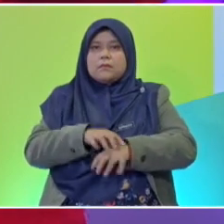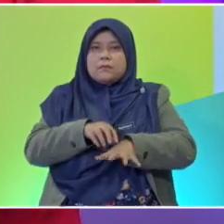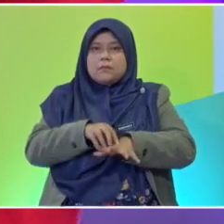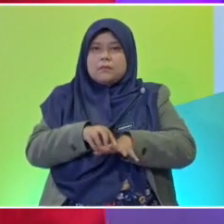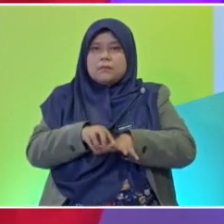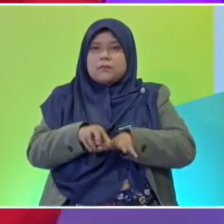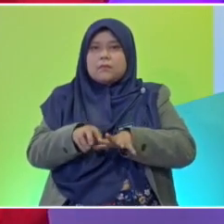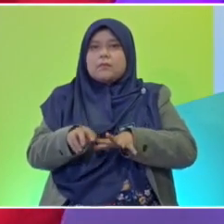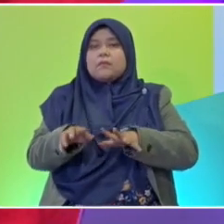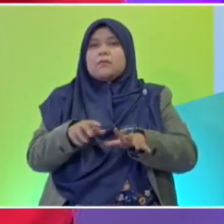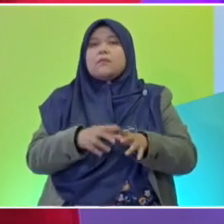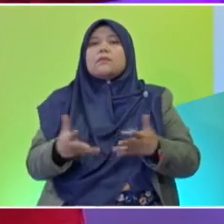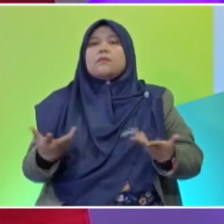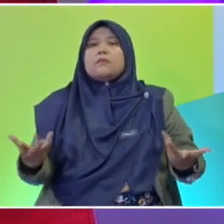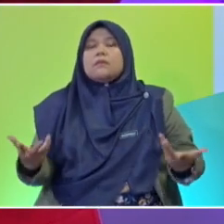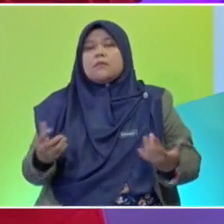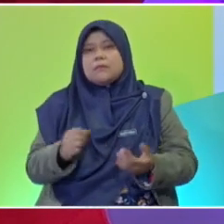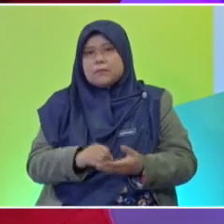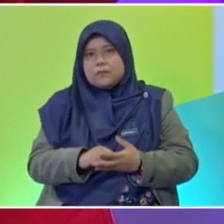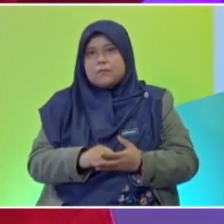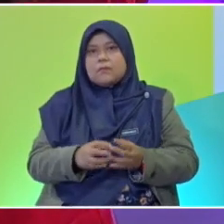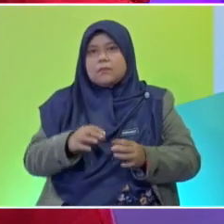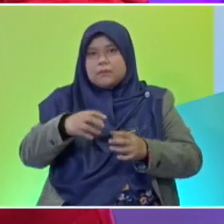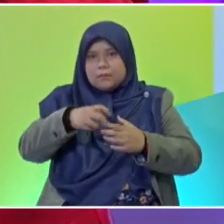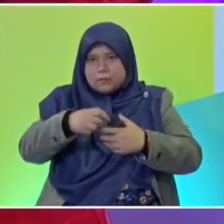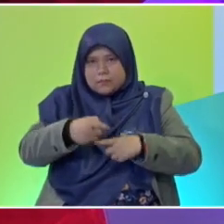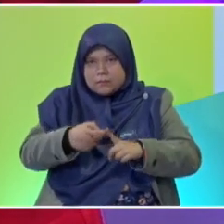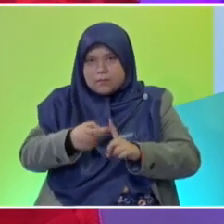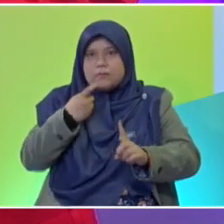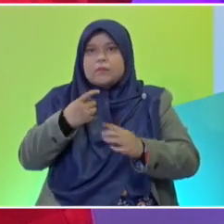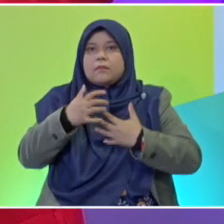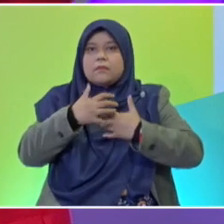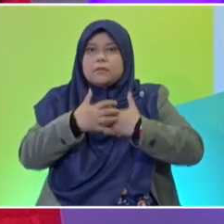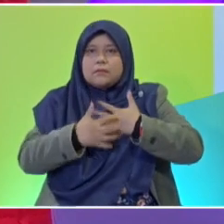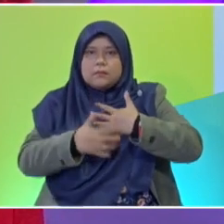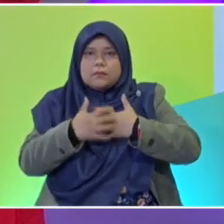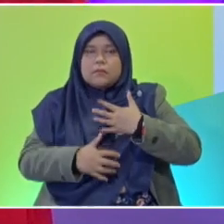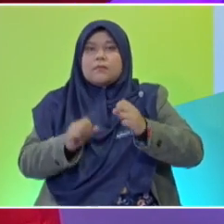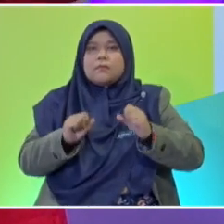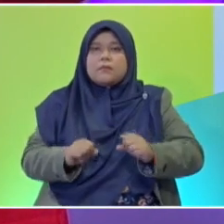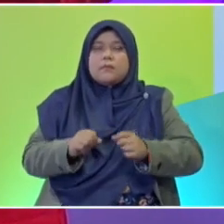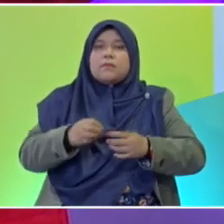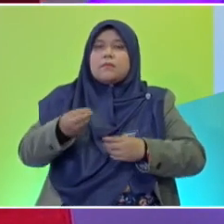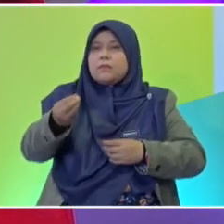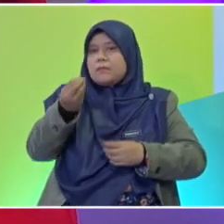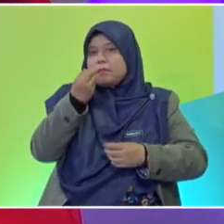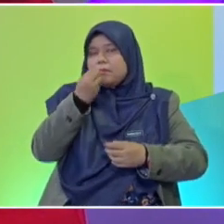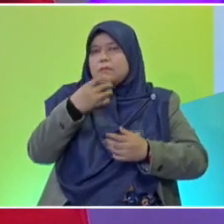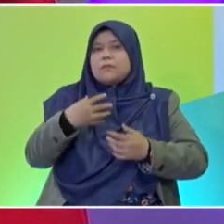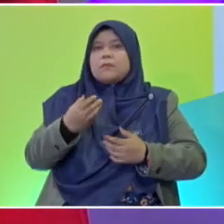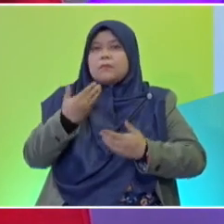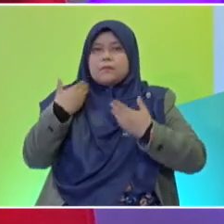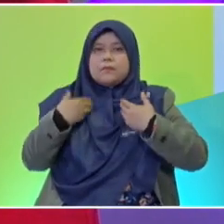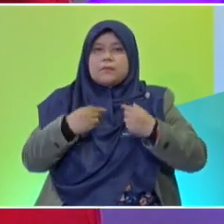bones. How? So from the blood. So the blood with the protein, with all the nutrients, will